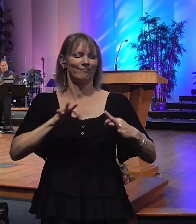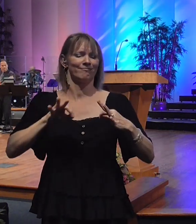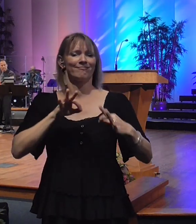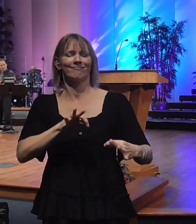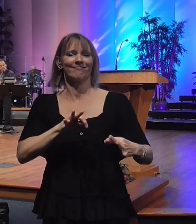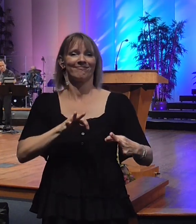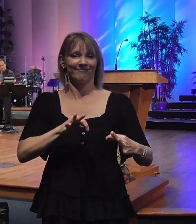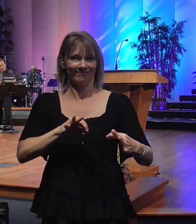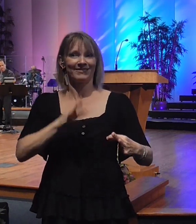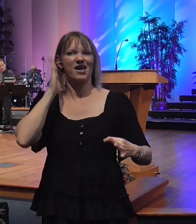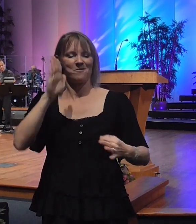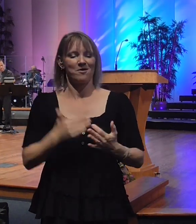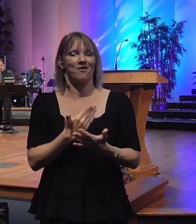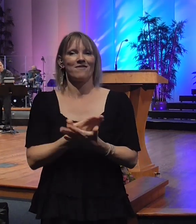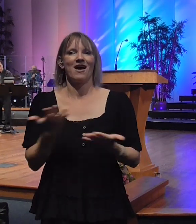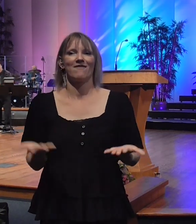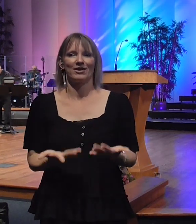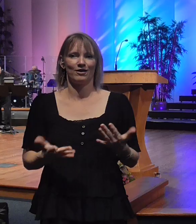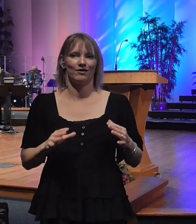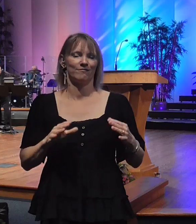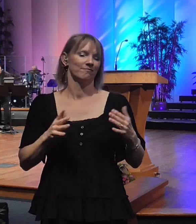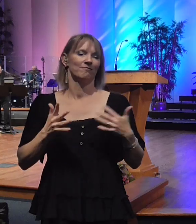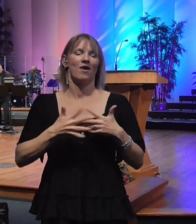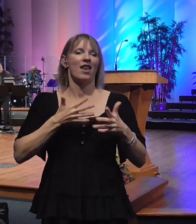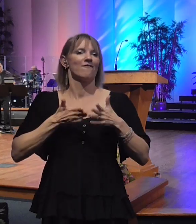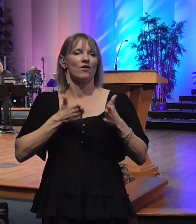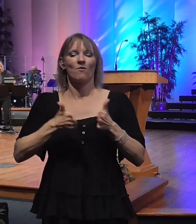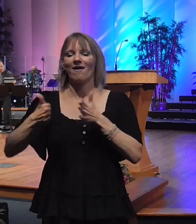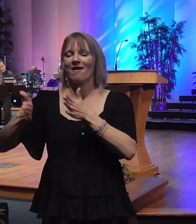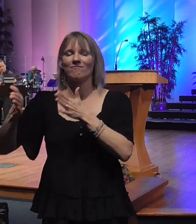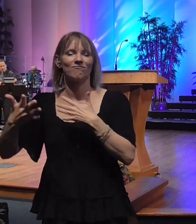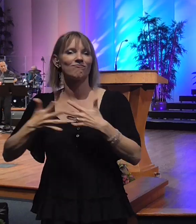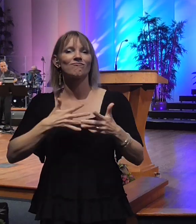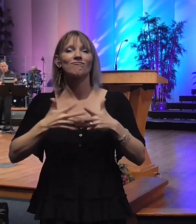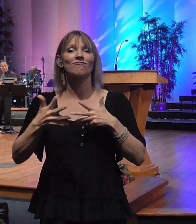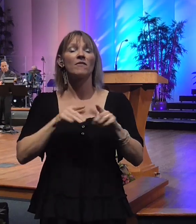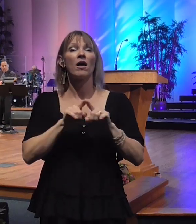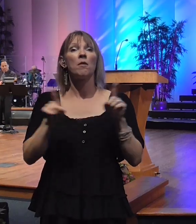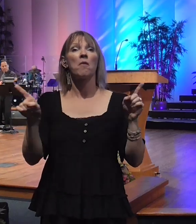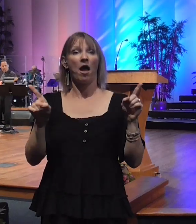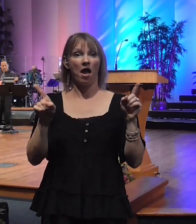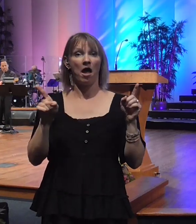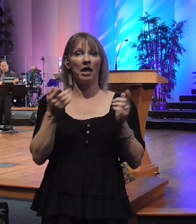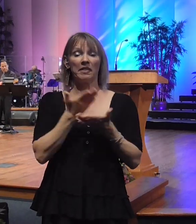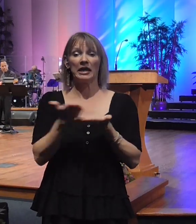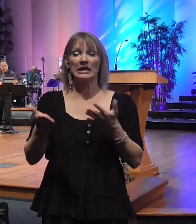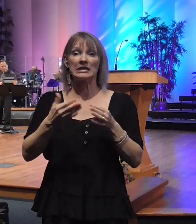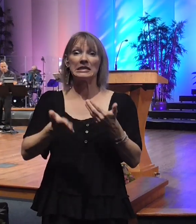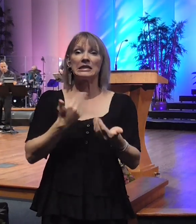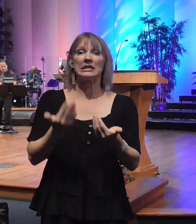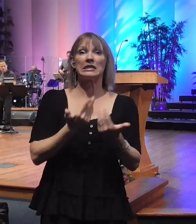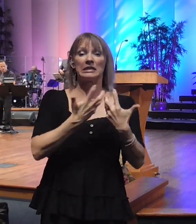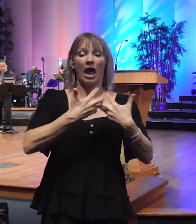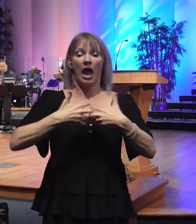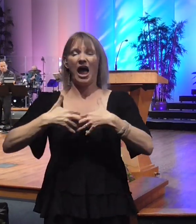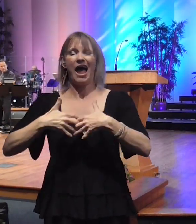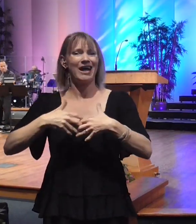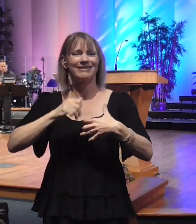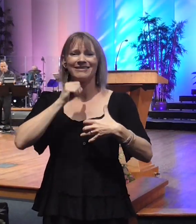I'd make it here somehow. But things don't always come that easy. Sometimes I would